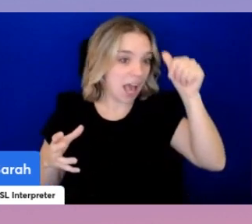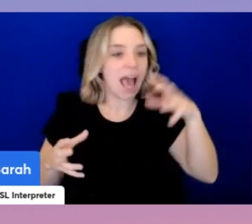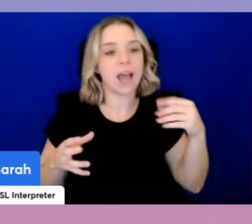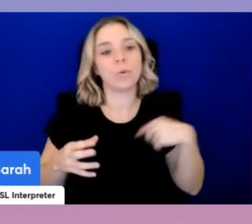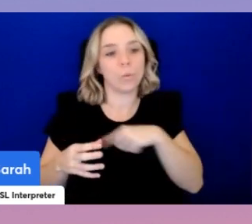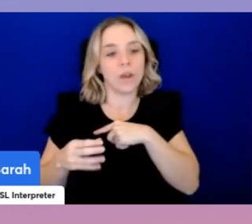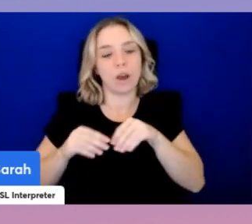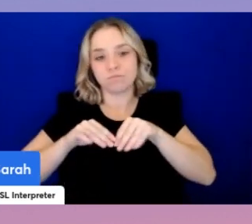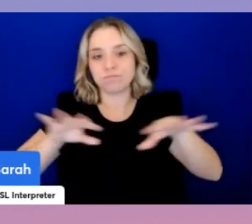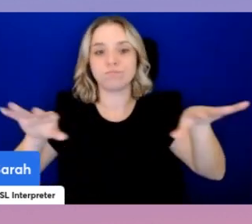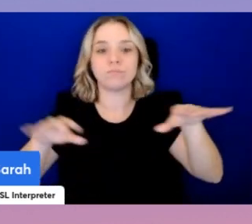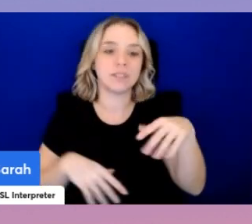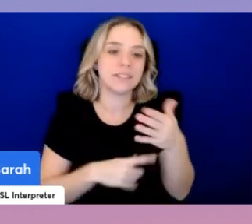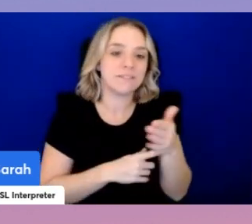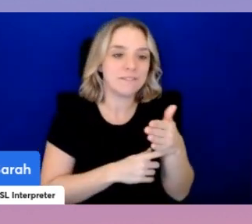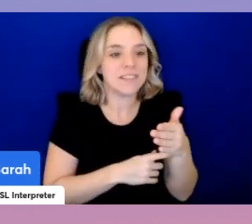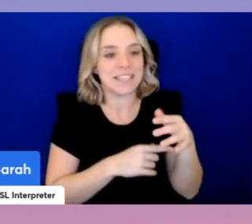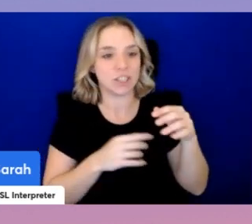America.